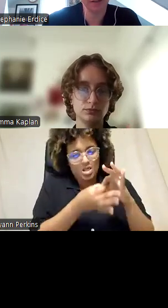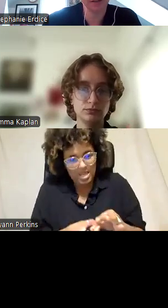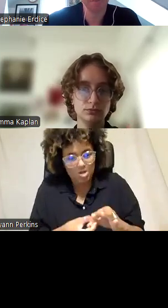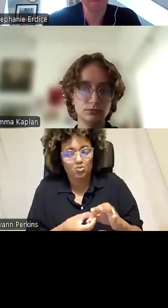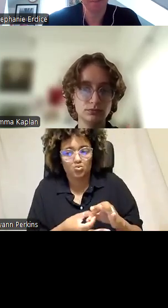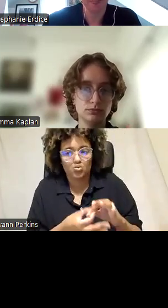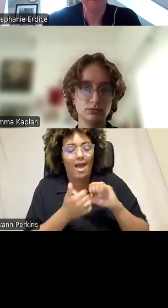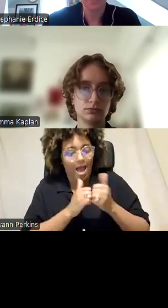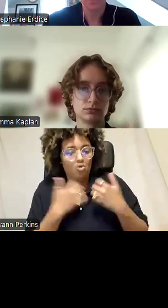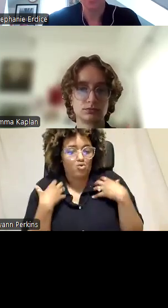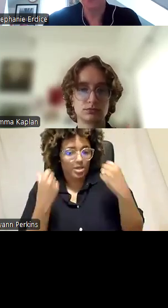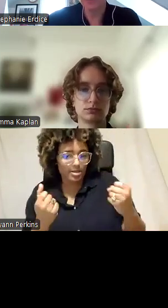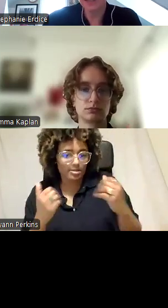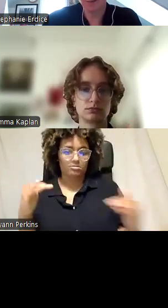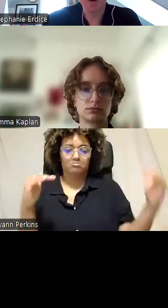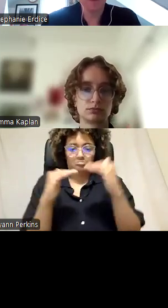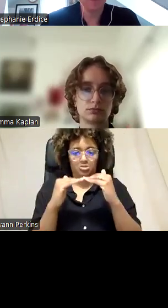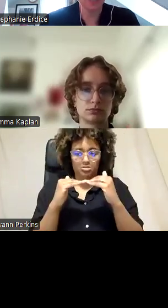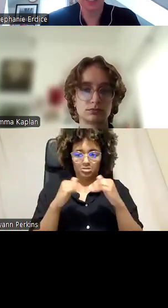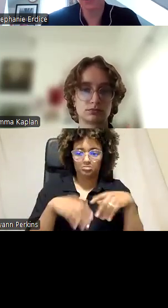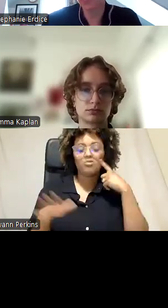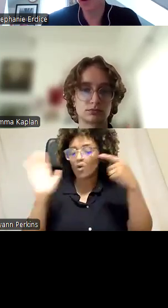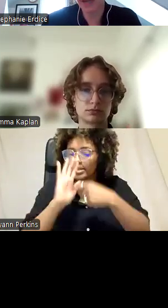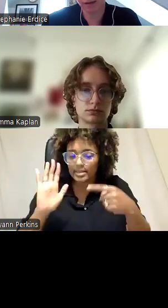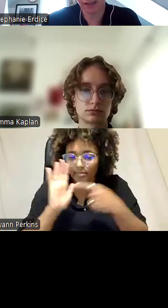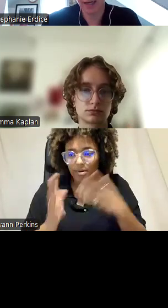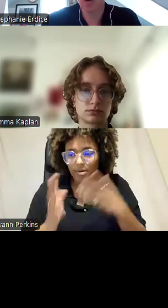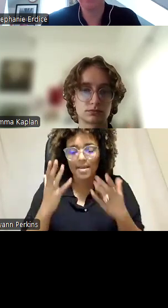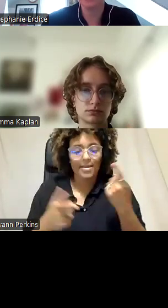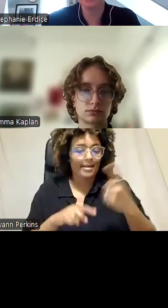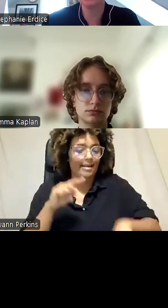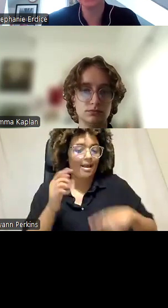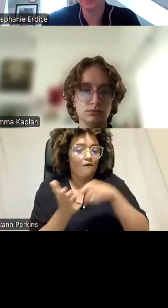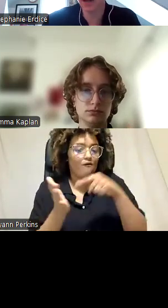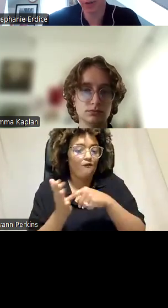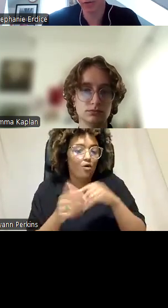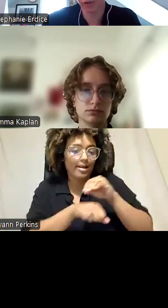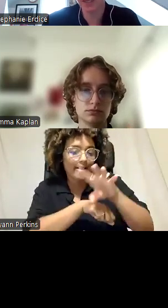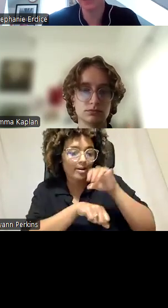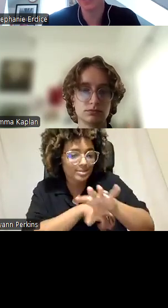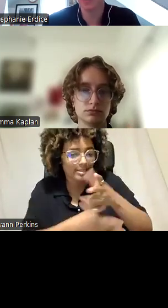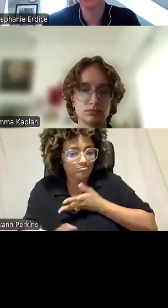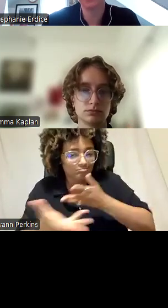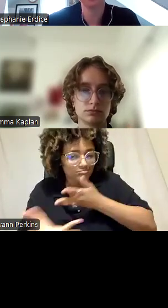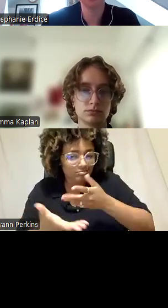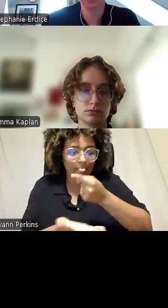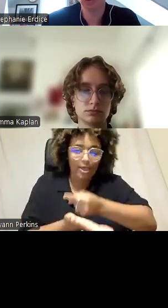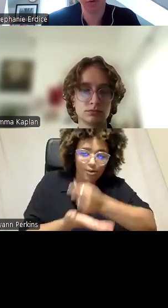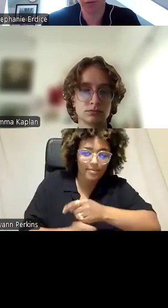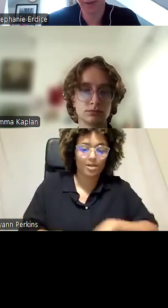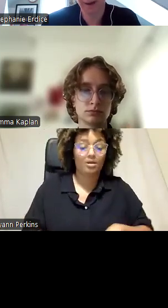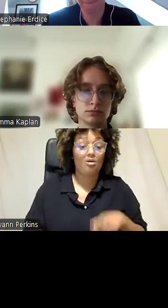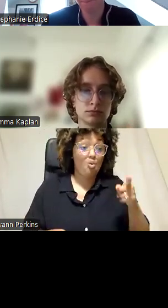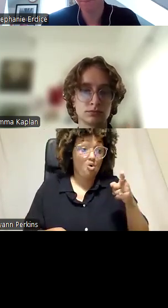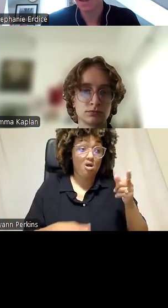and justice? For example, maybe they can't afford counseling or they can't leave an abuser because they have financial